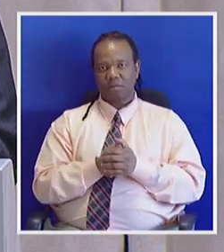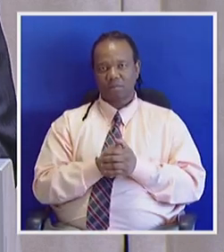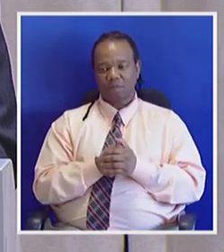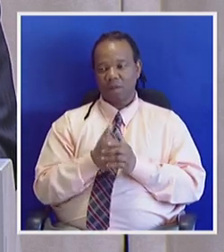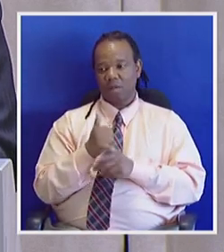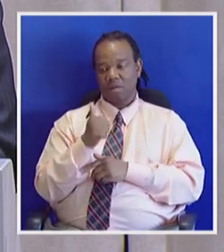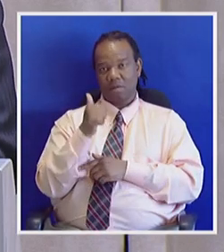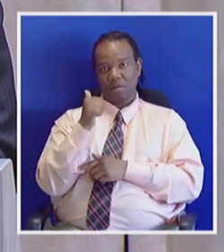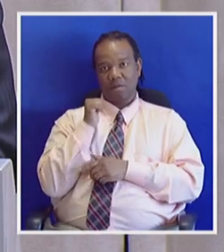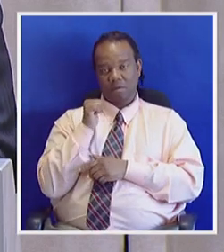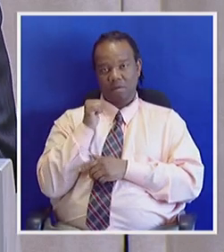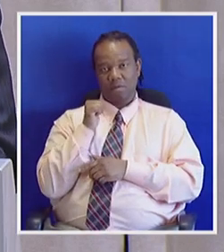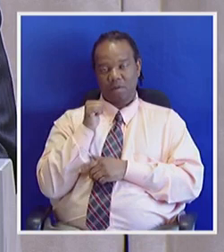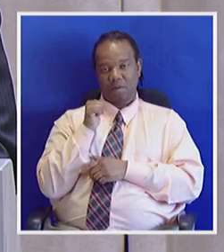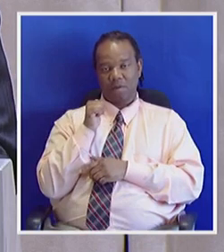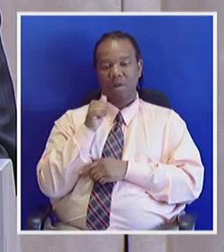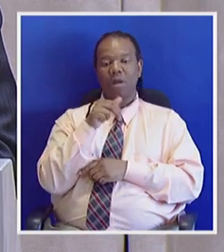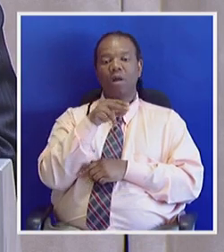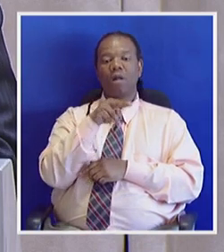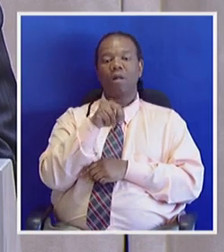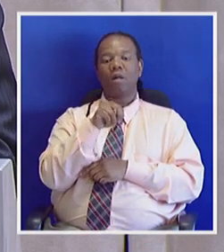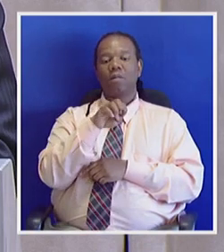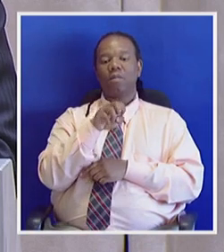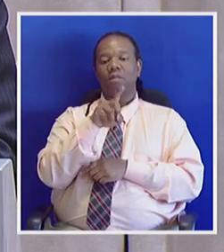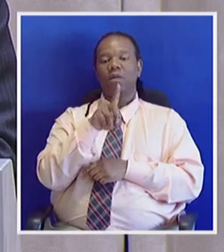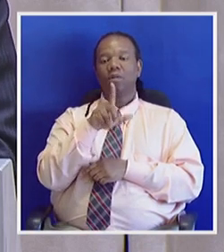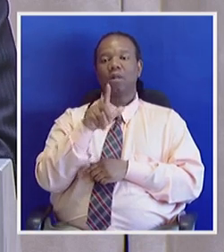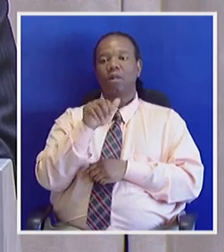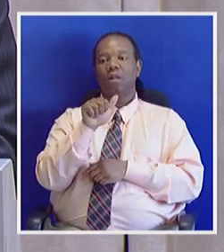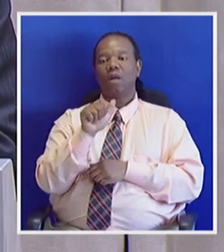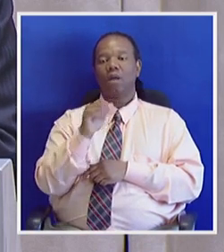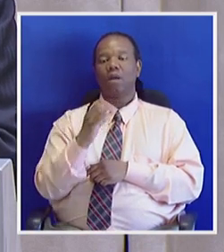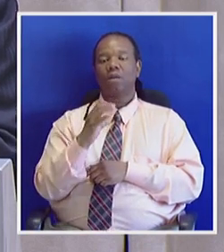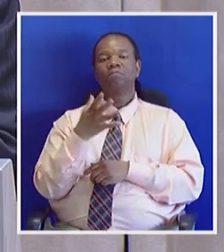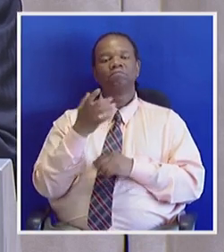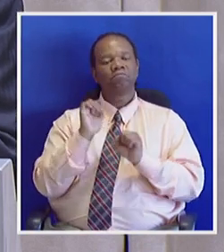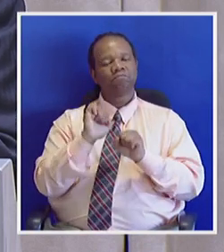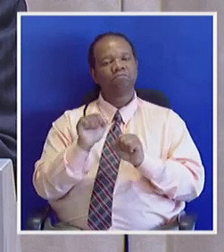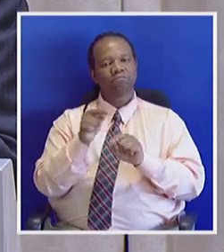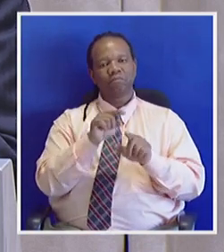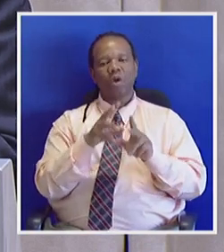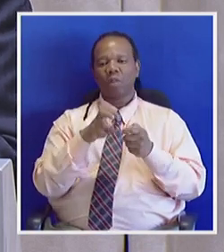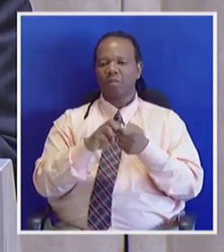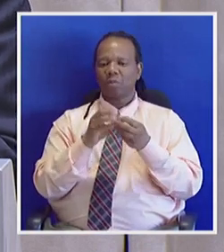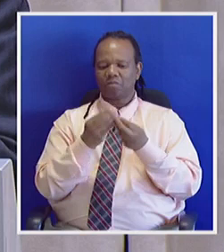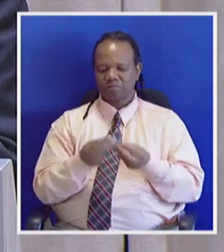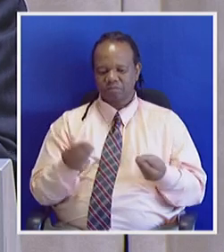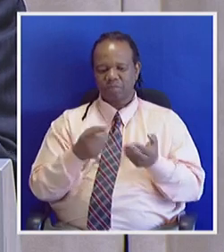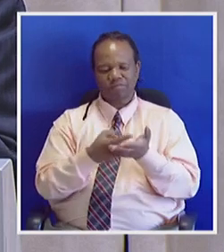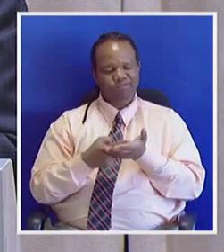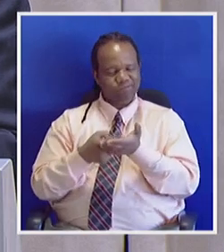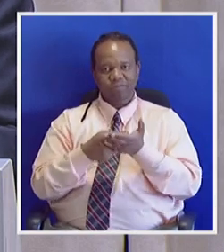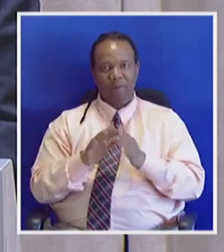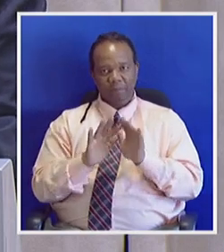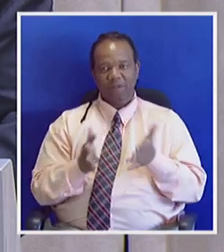Yesterday, the partners at NEDLAC met and finalized all the outstanding issues, which will be